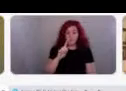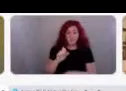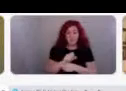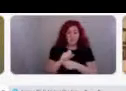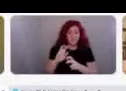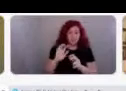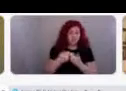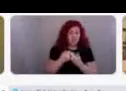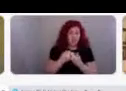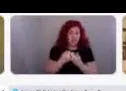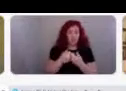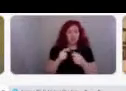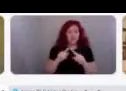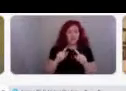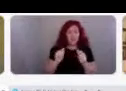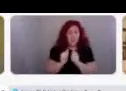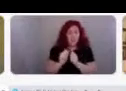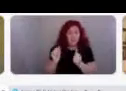with all the